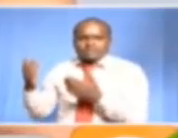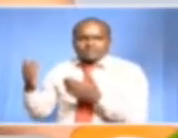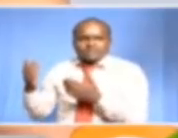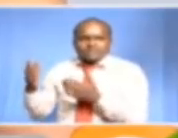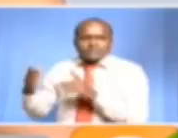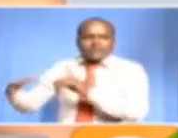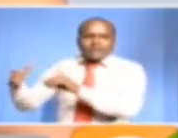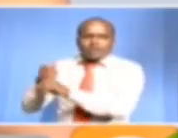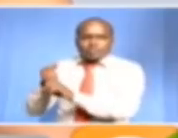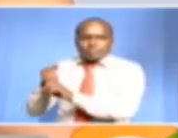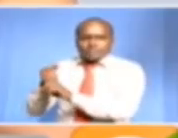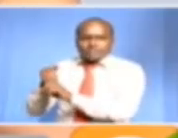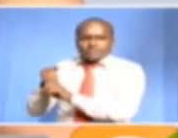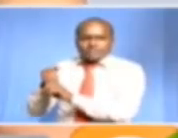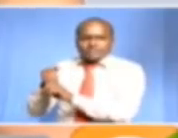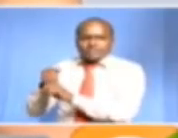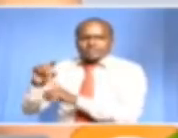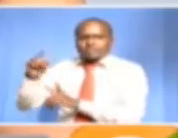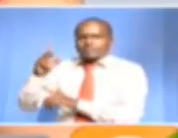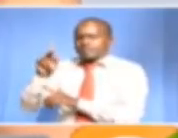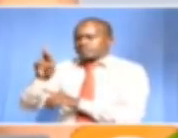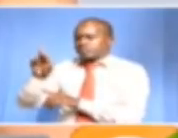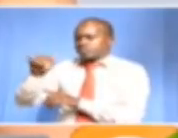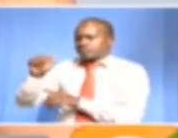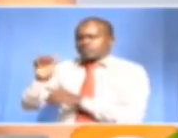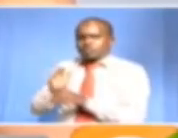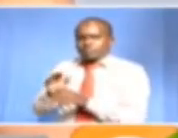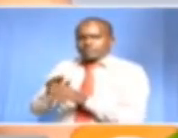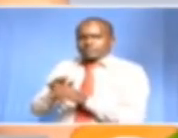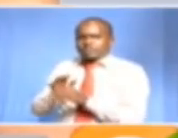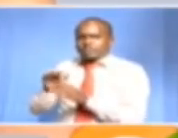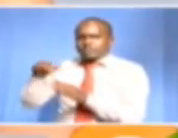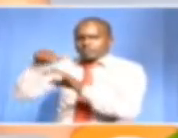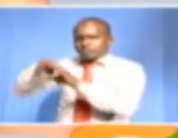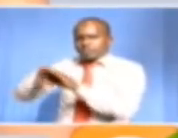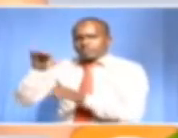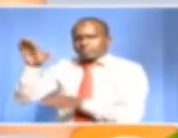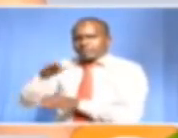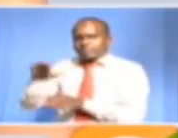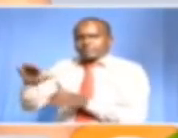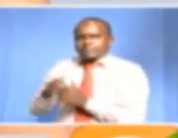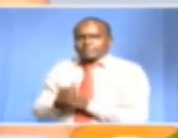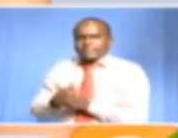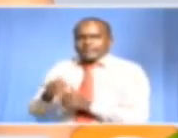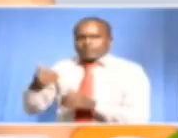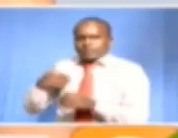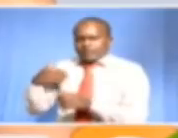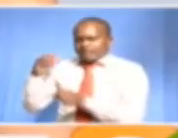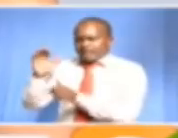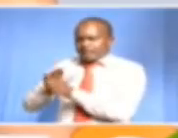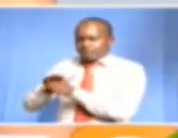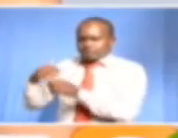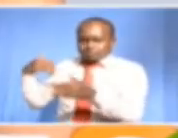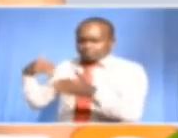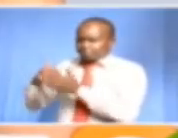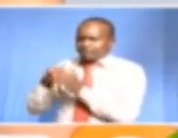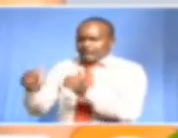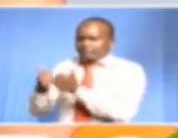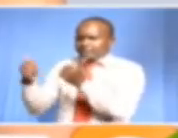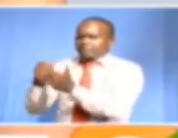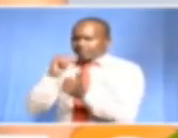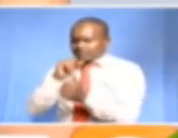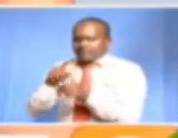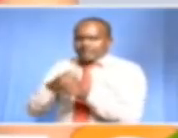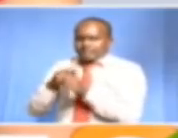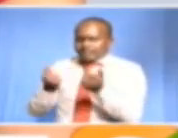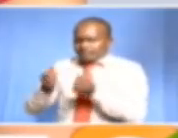accomplishing first as the first Korean woman to be elected into parliament. So you had a lot that you had done. The accident happens,